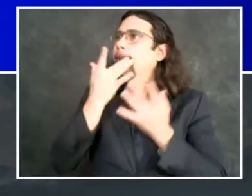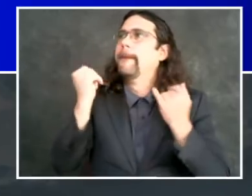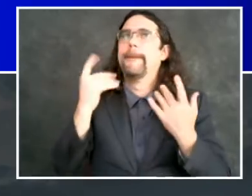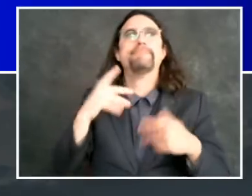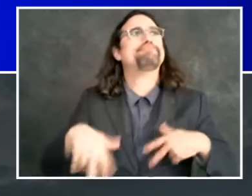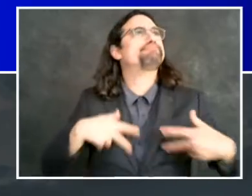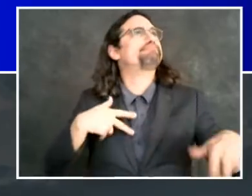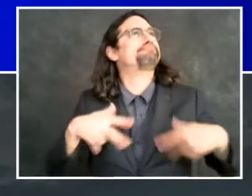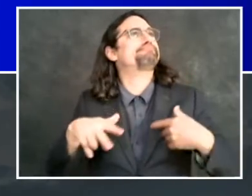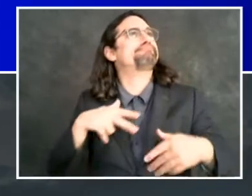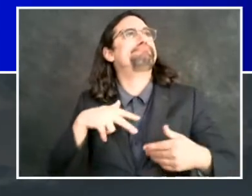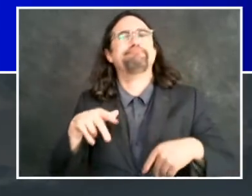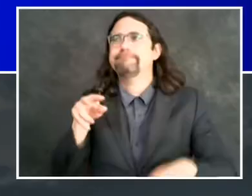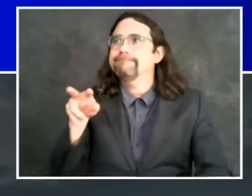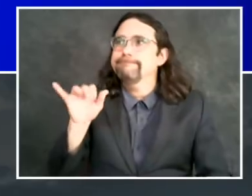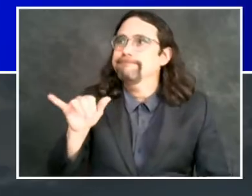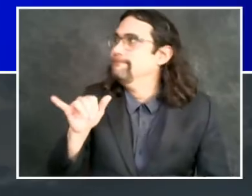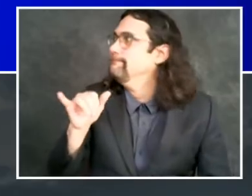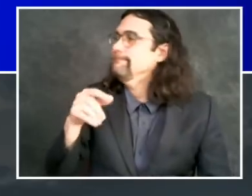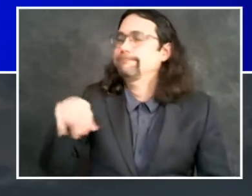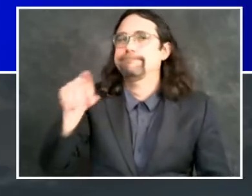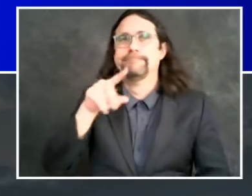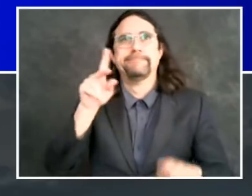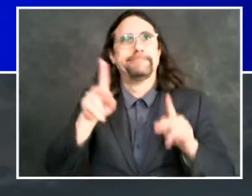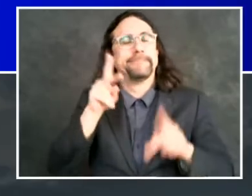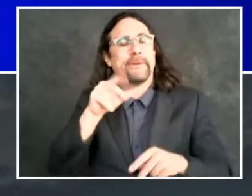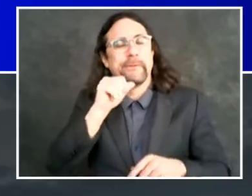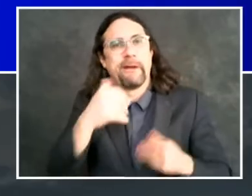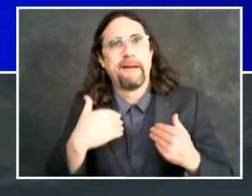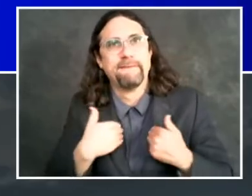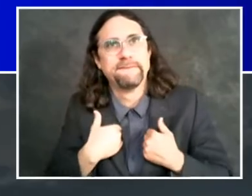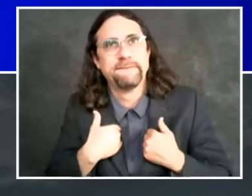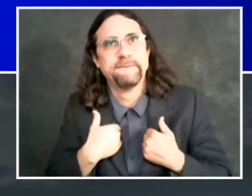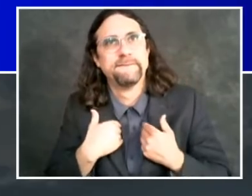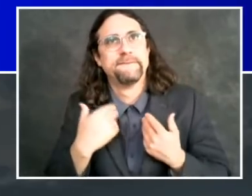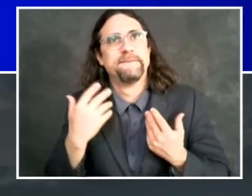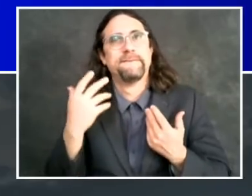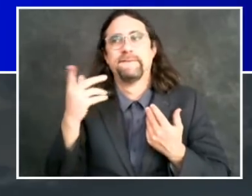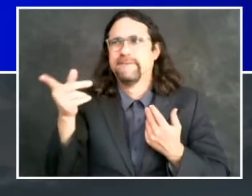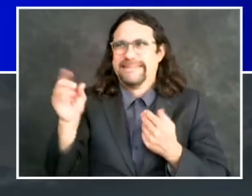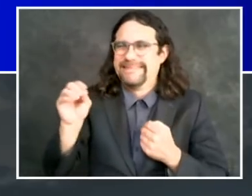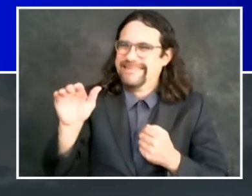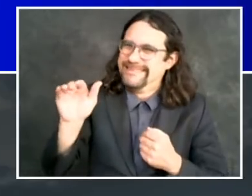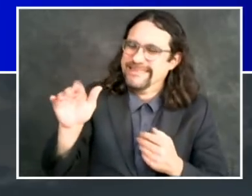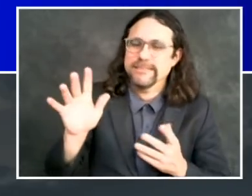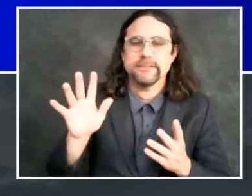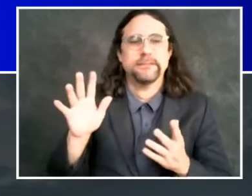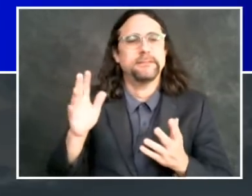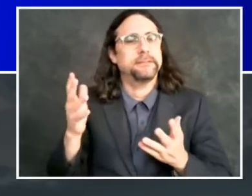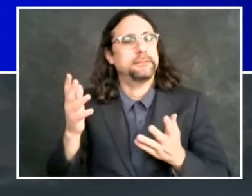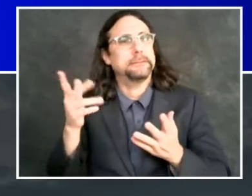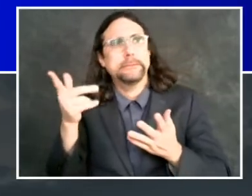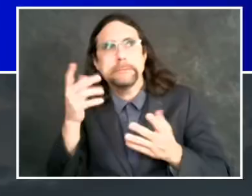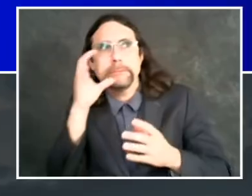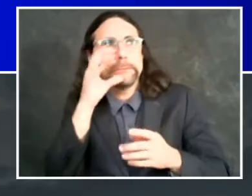folks going outside, the warmer weather coming, we want to keep limiting the time outside as always. But we know as it gets warmer, people